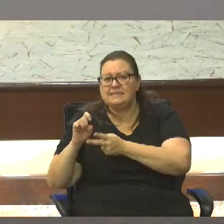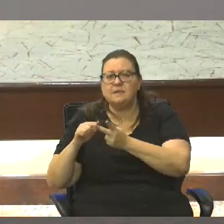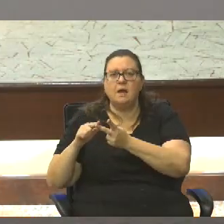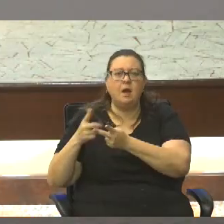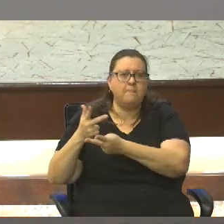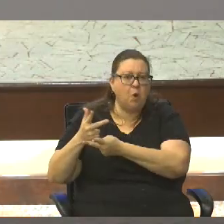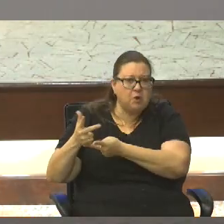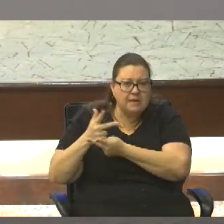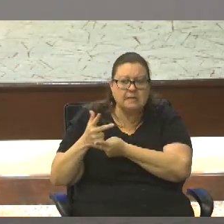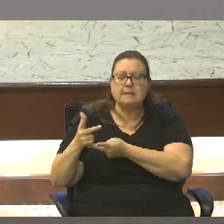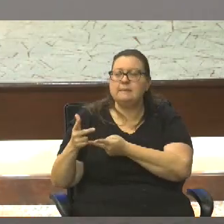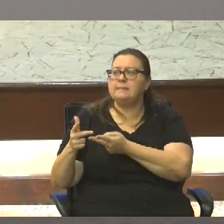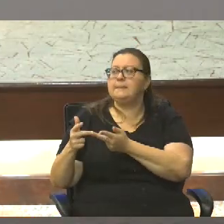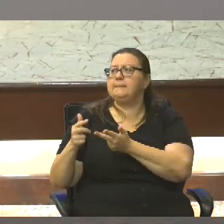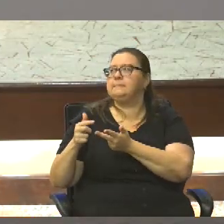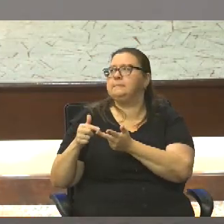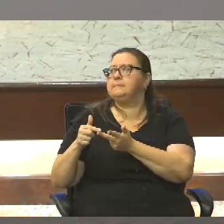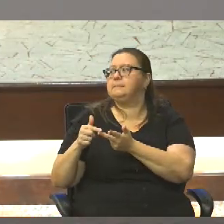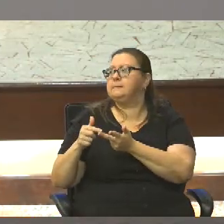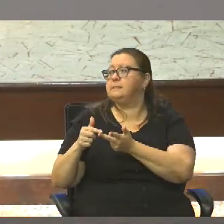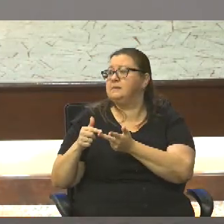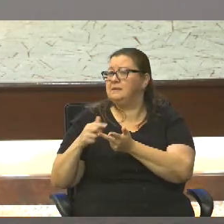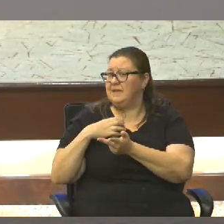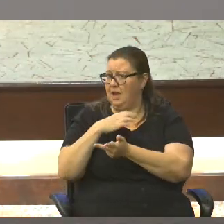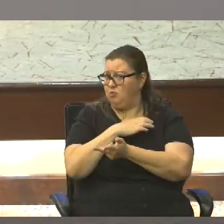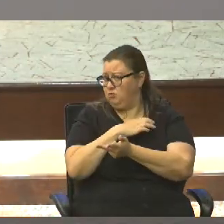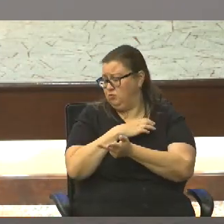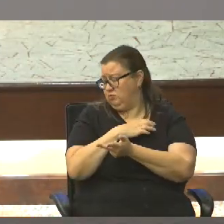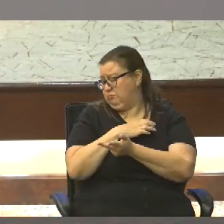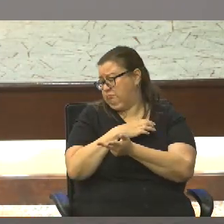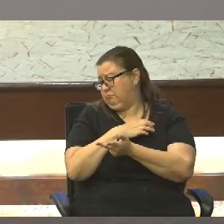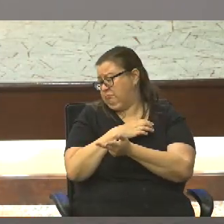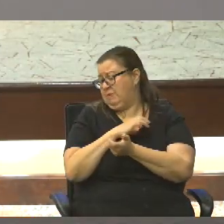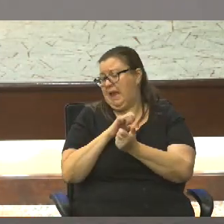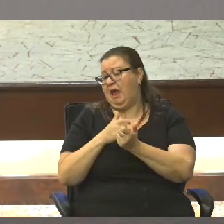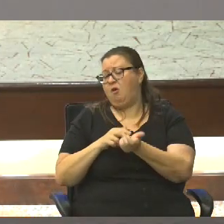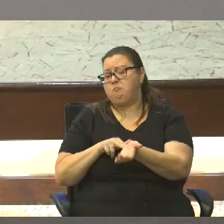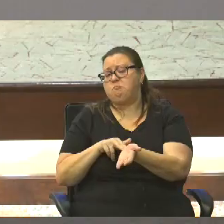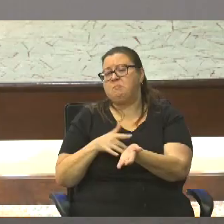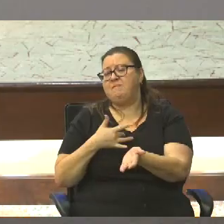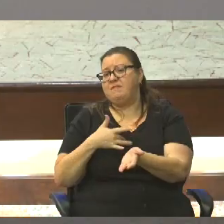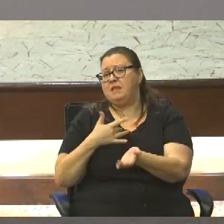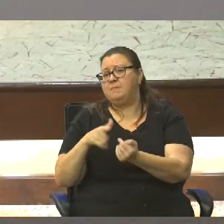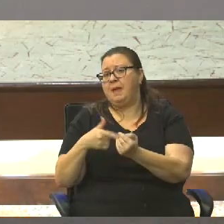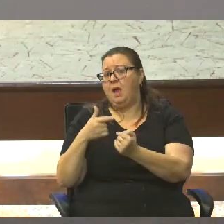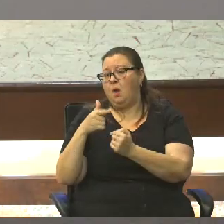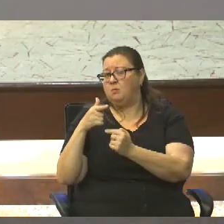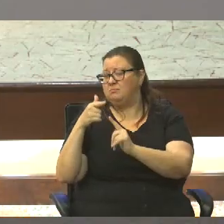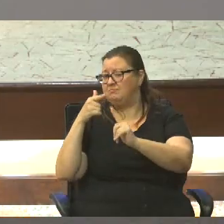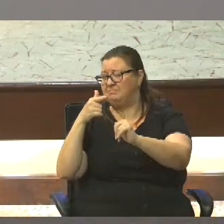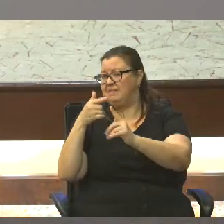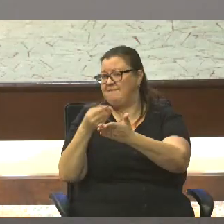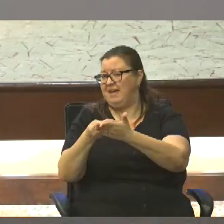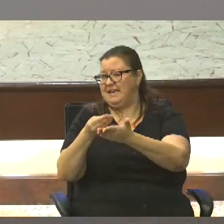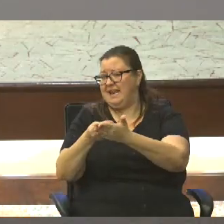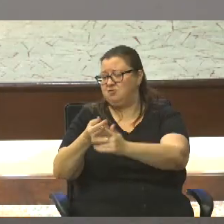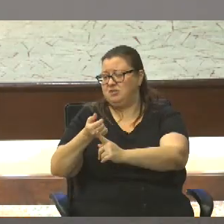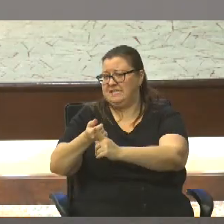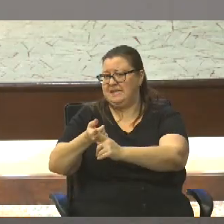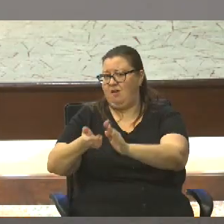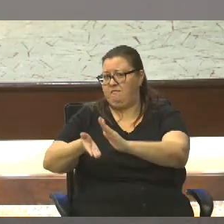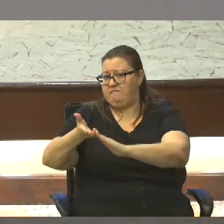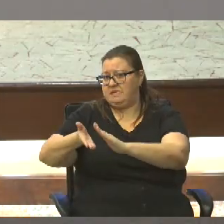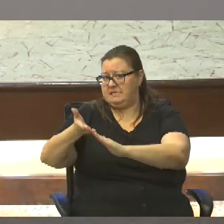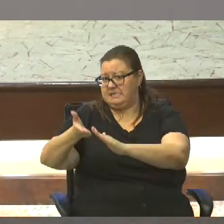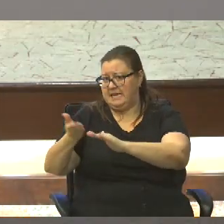and also ensure the council feels good about the goal of the airport being financially self-sustaining